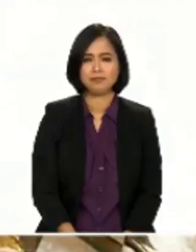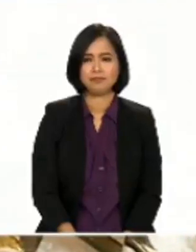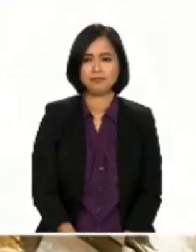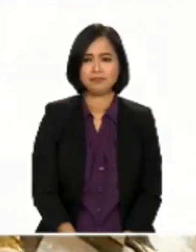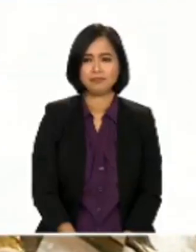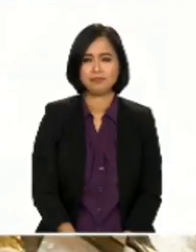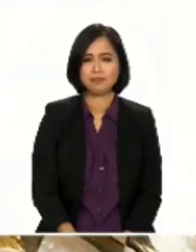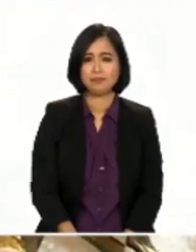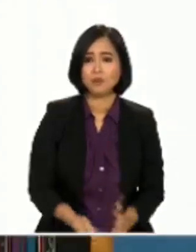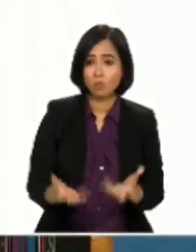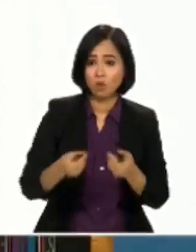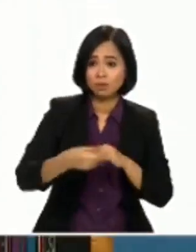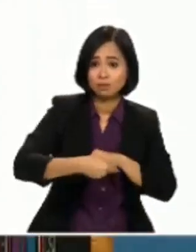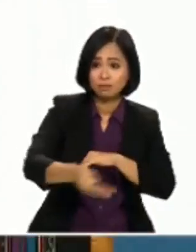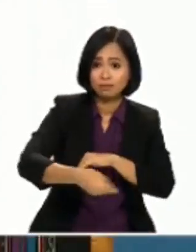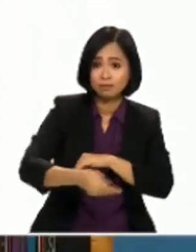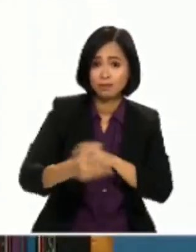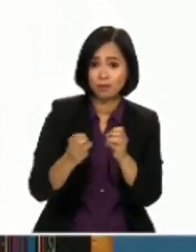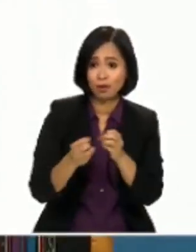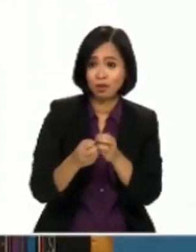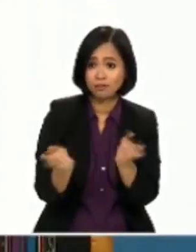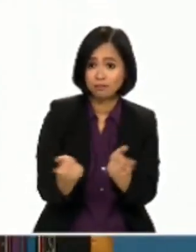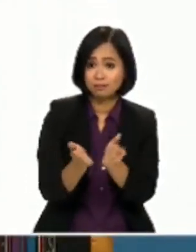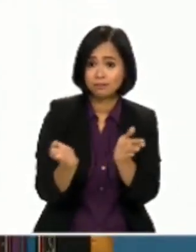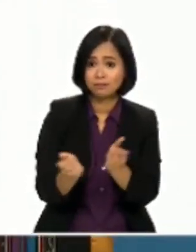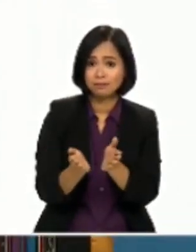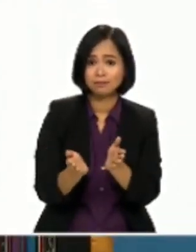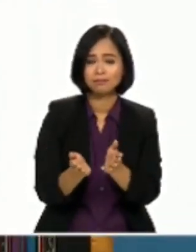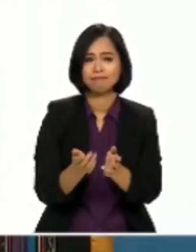Magpasugal ka pa ng marami.